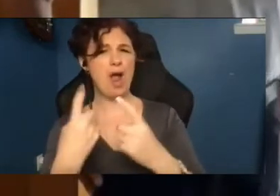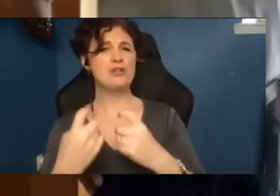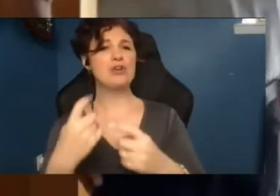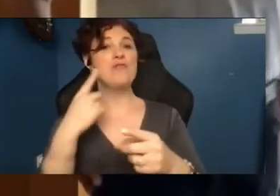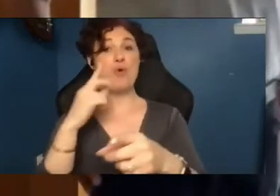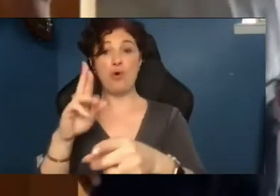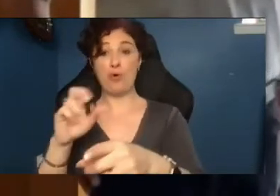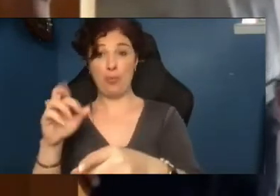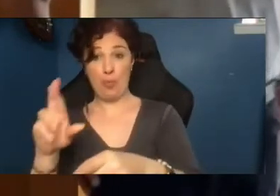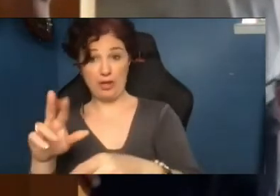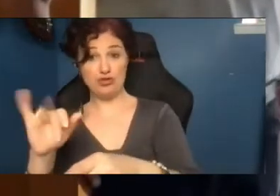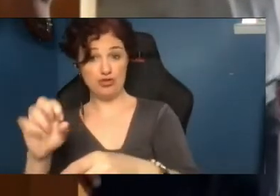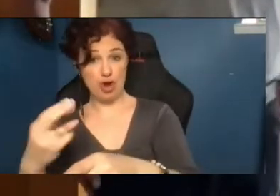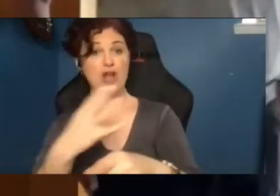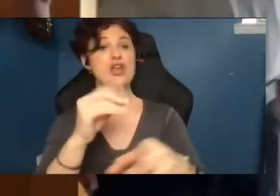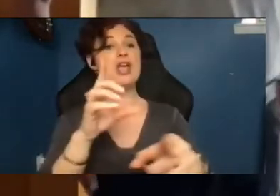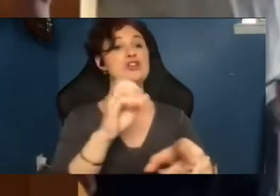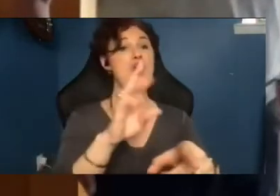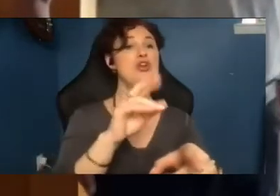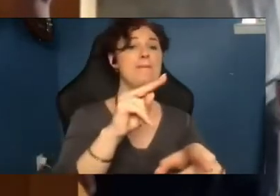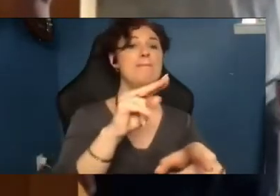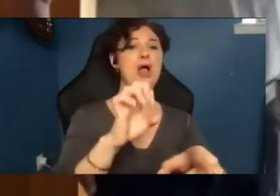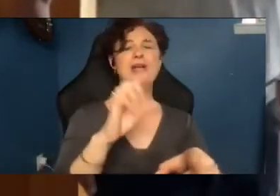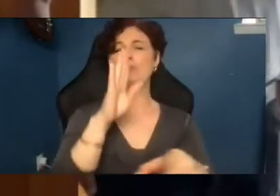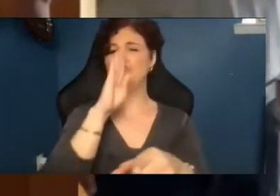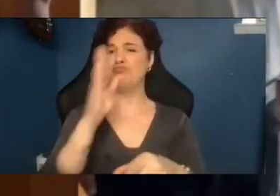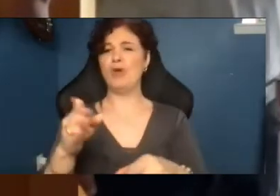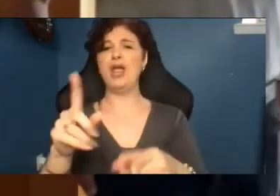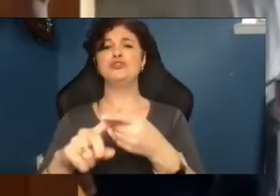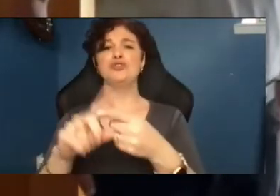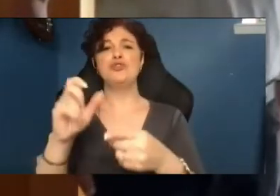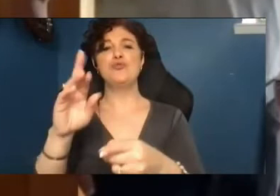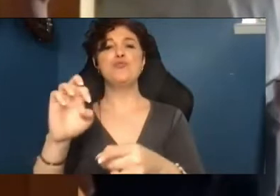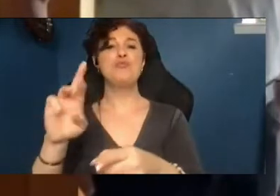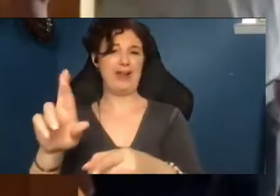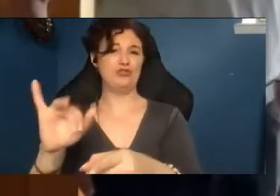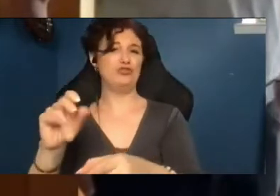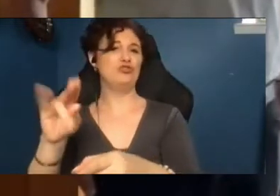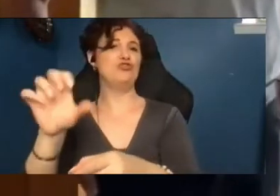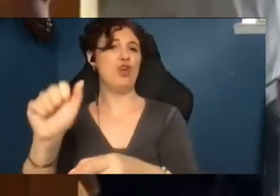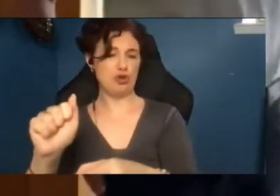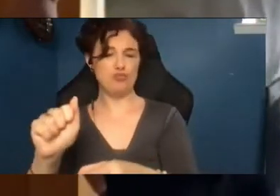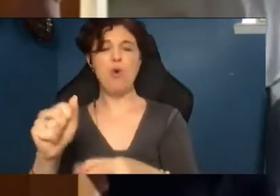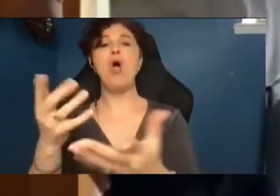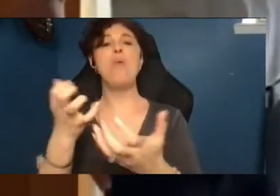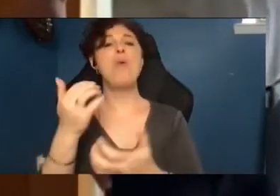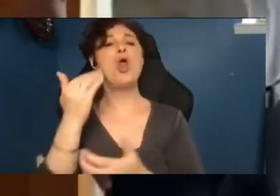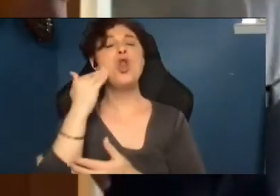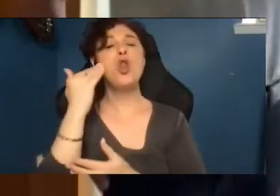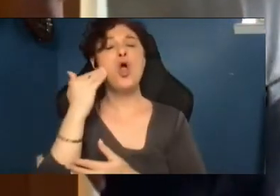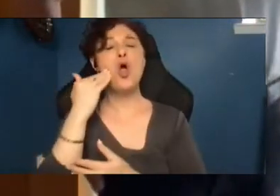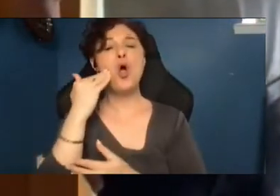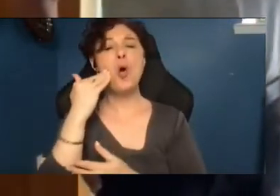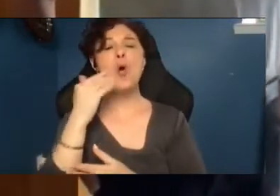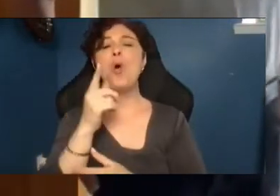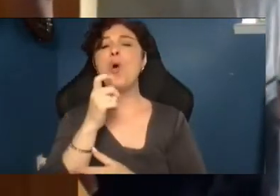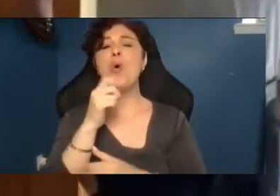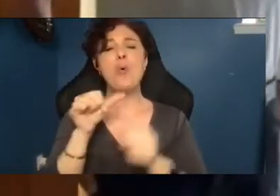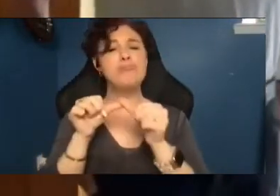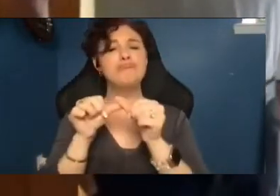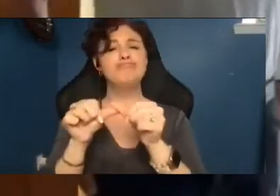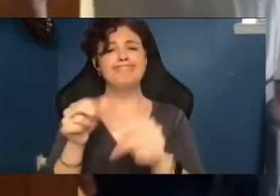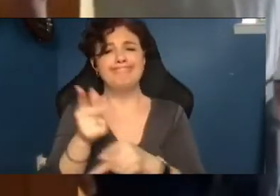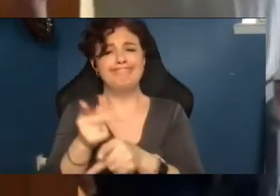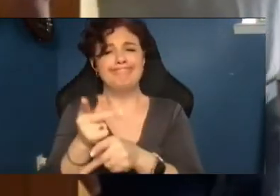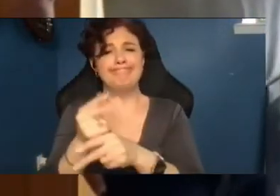Ranger Joshua and some for Dr. Bondi. We're going to go straight to Ranger Joshua, and they wanted to know who maintains